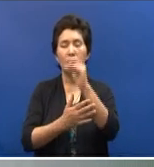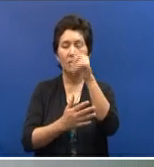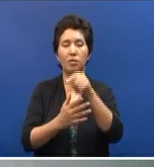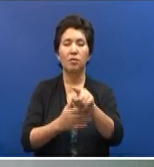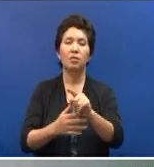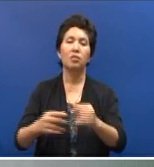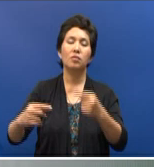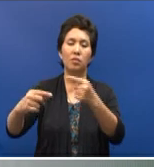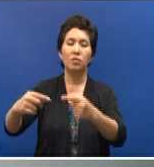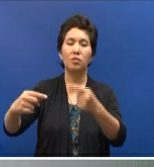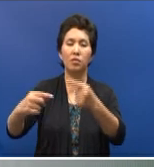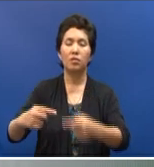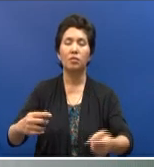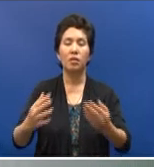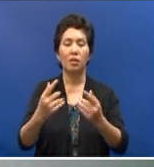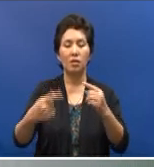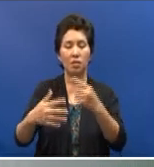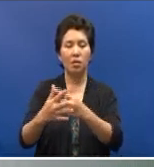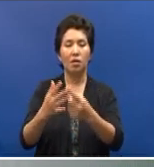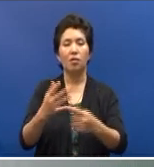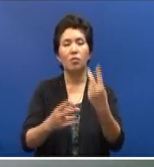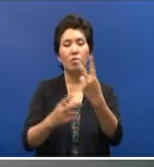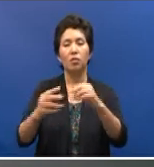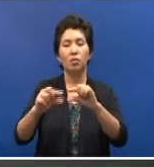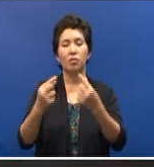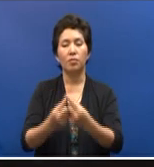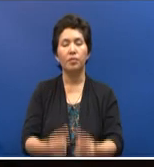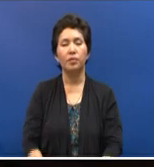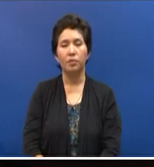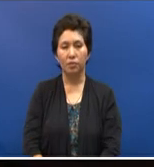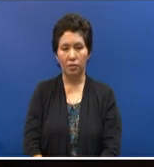fighting between different groups. Okay.